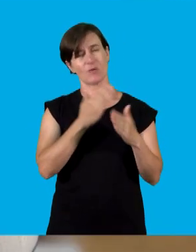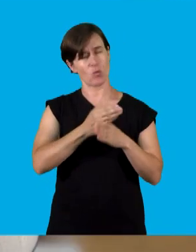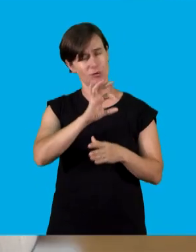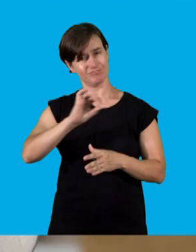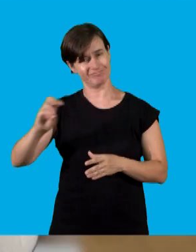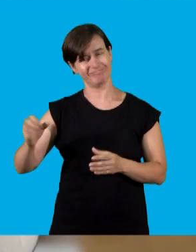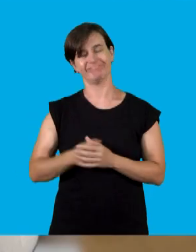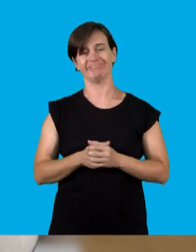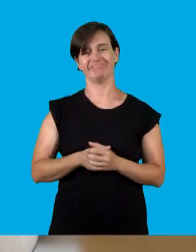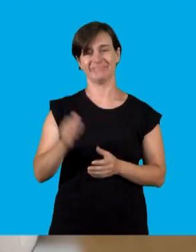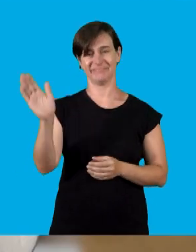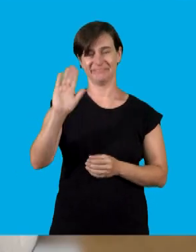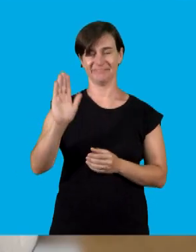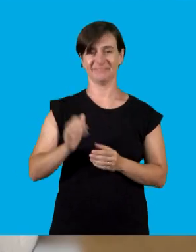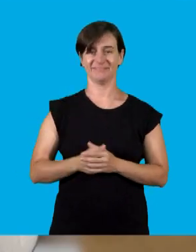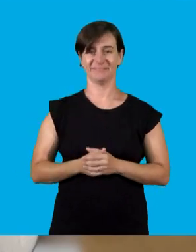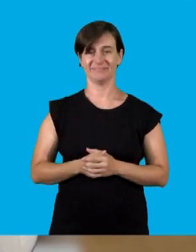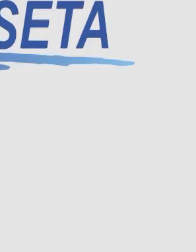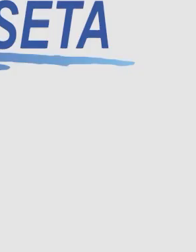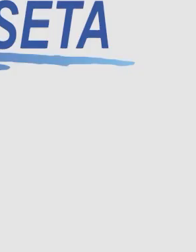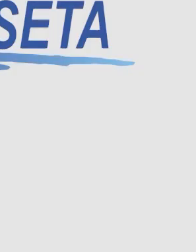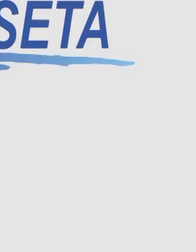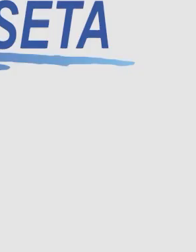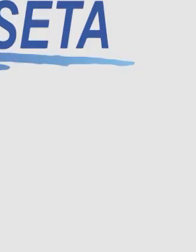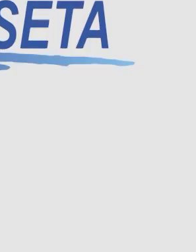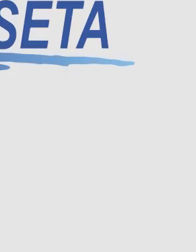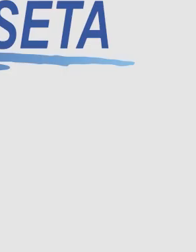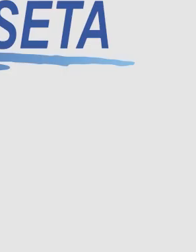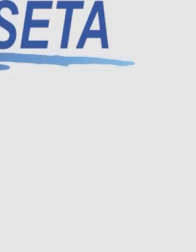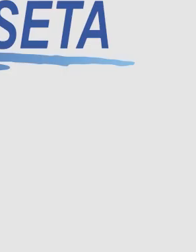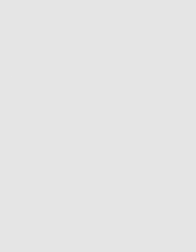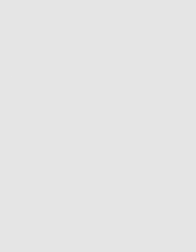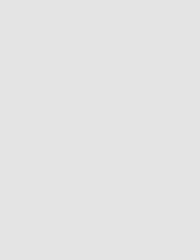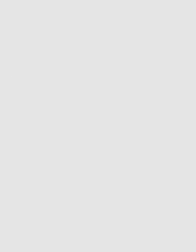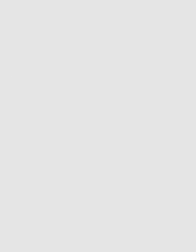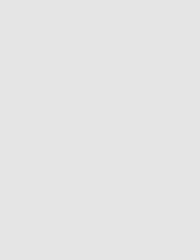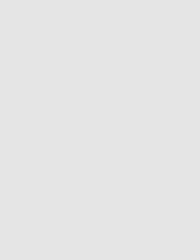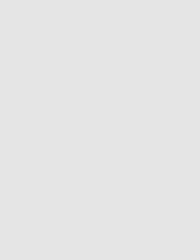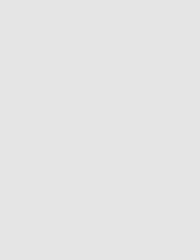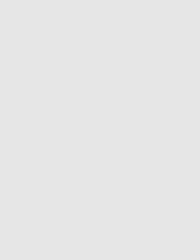day. Until next time, goodbye.